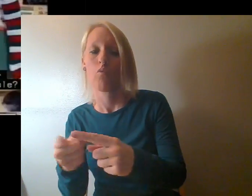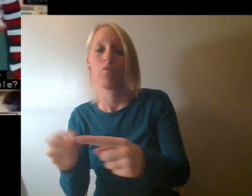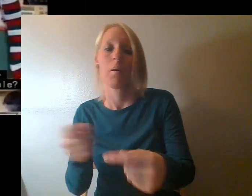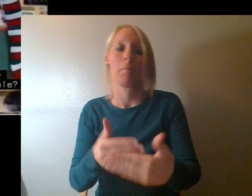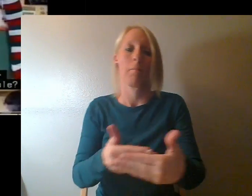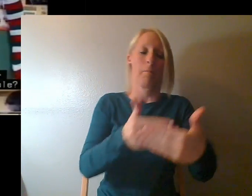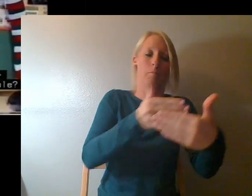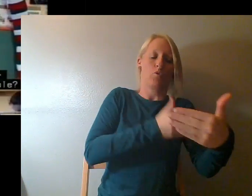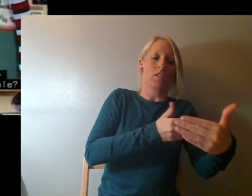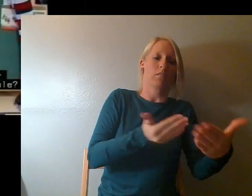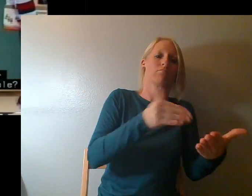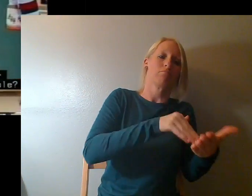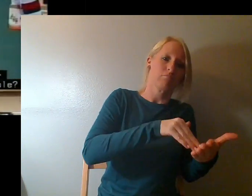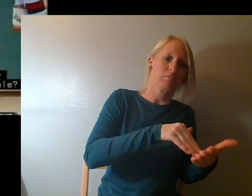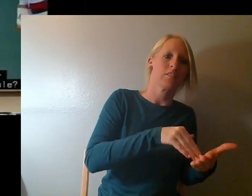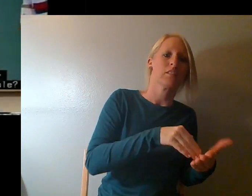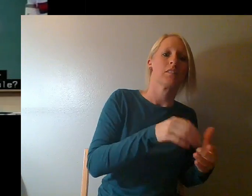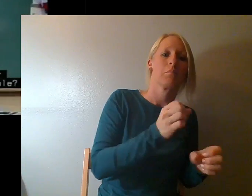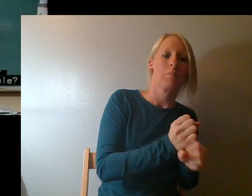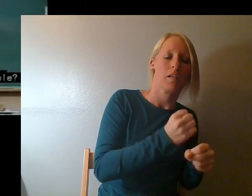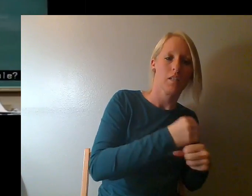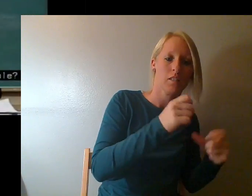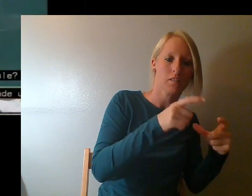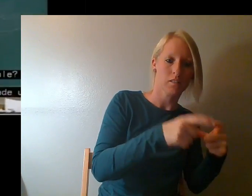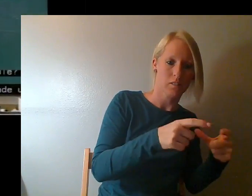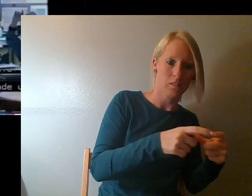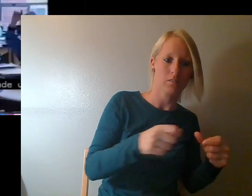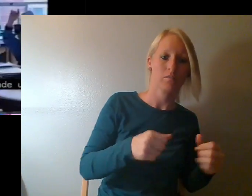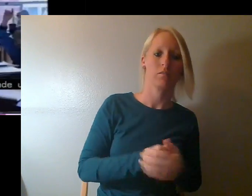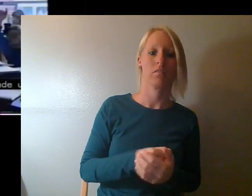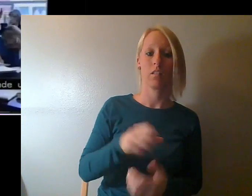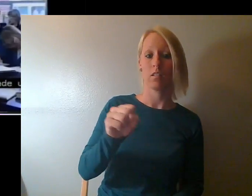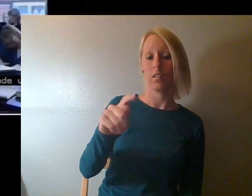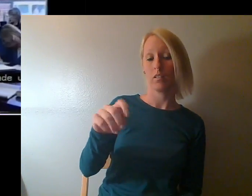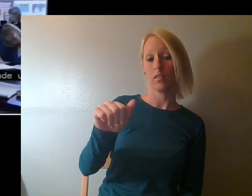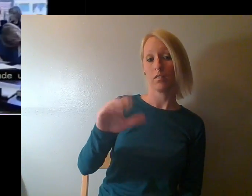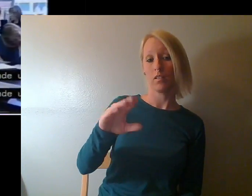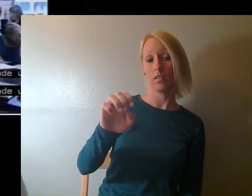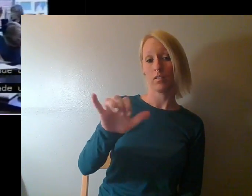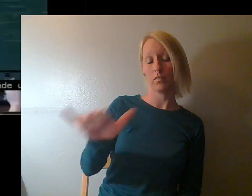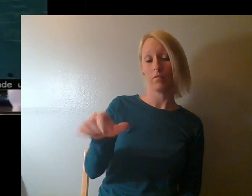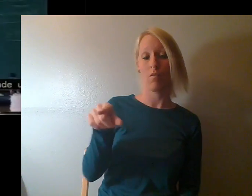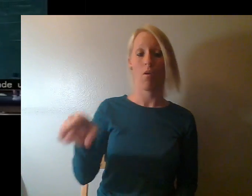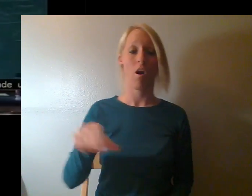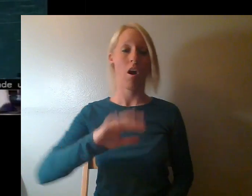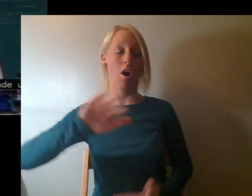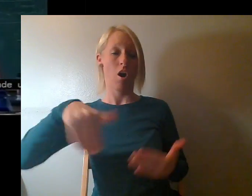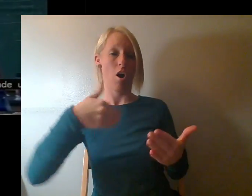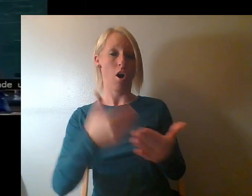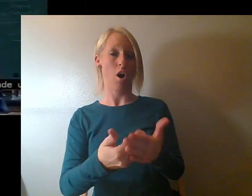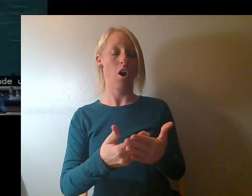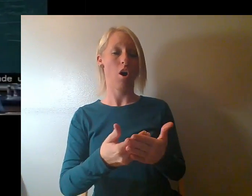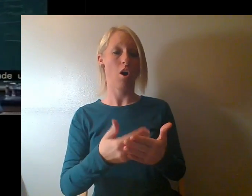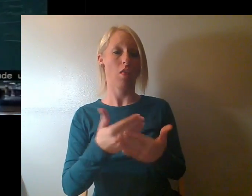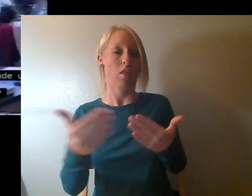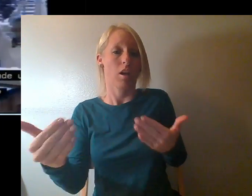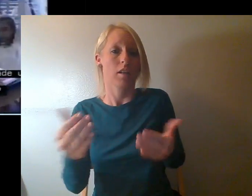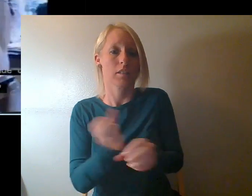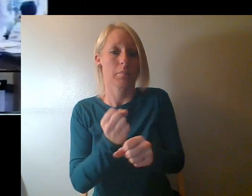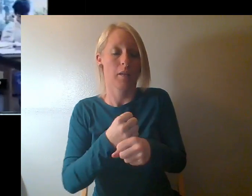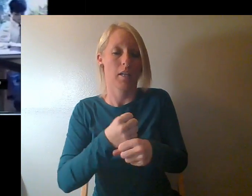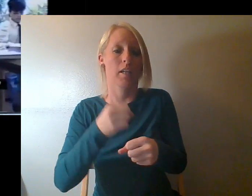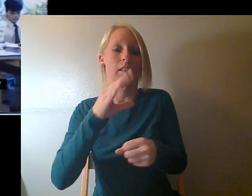right. How about Stacy? All living things are made up of cells. All living things are made up of cells. That's two. Who haven't we heard from?